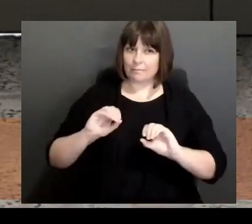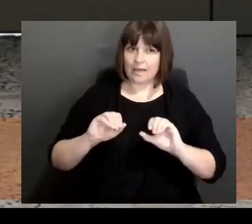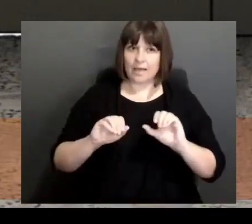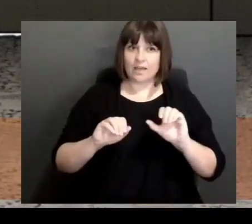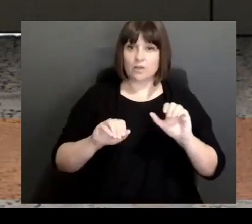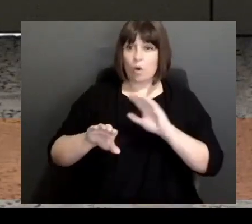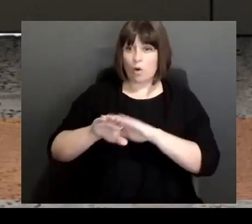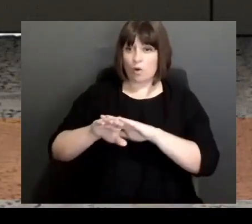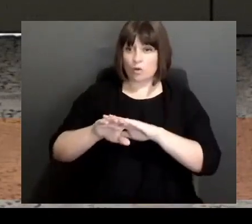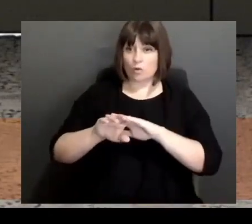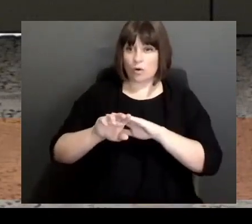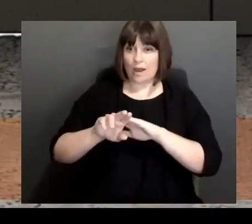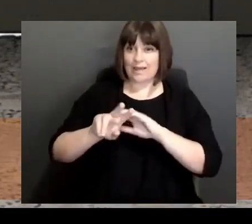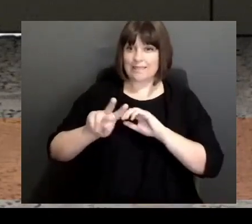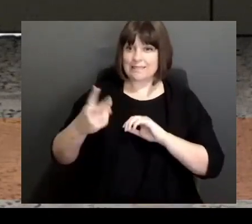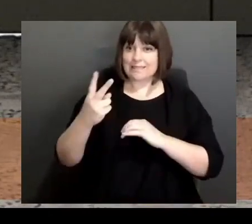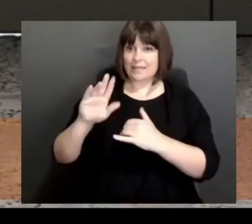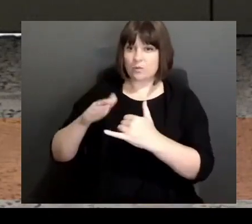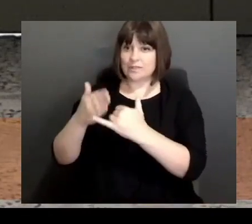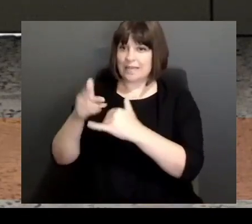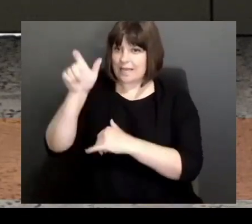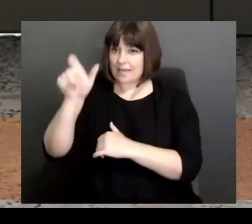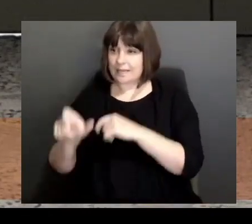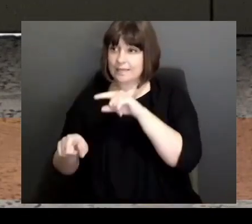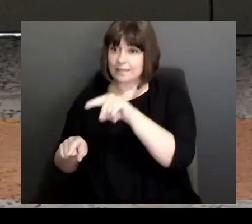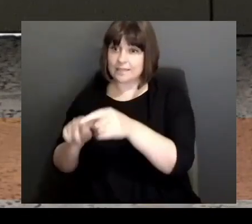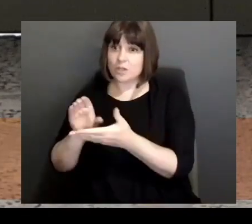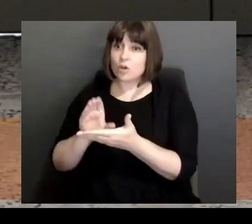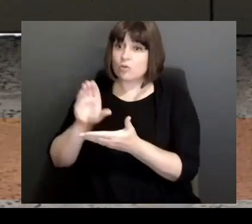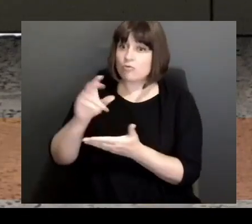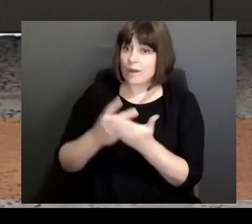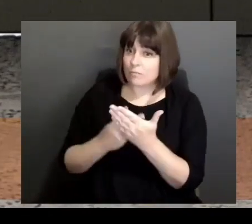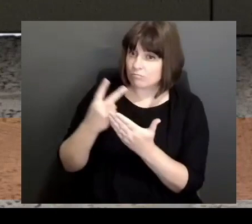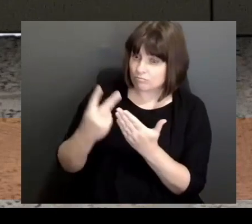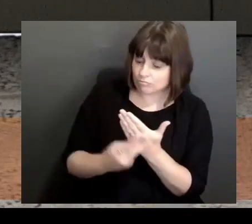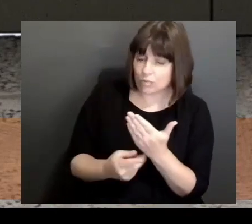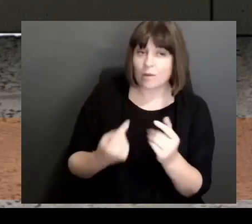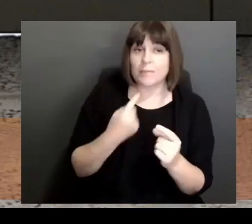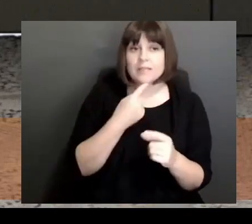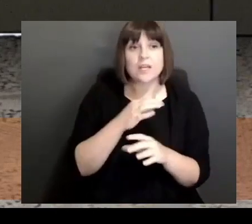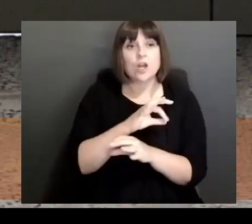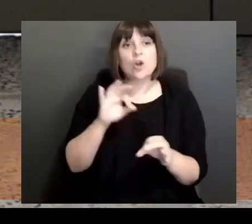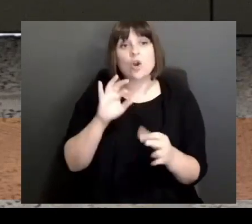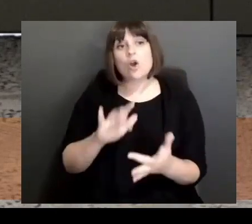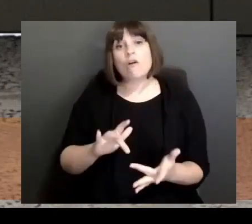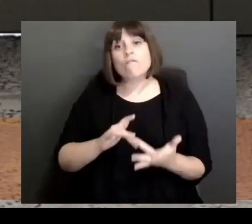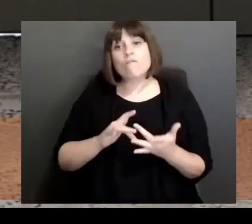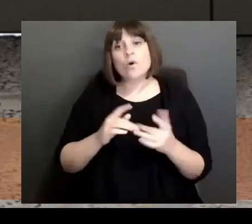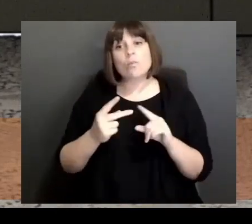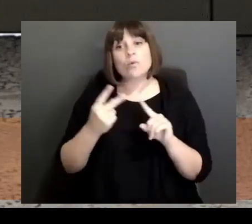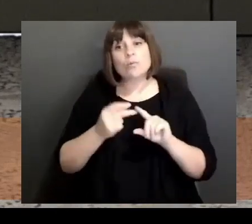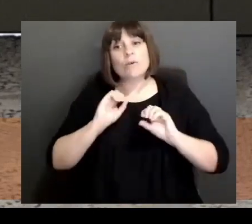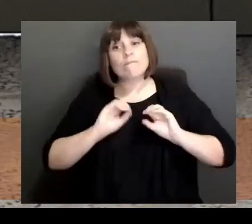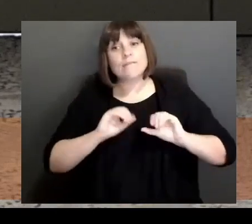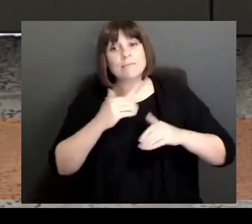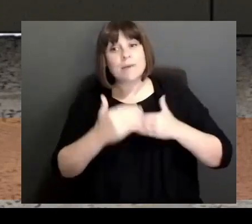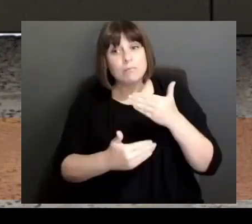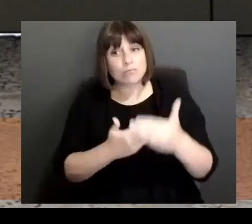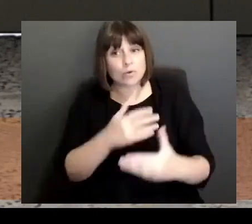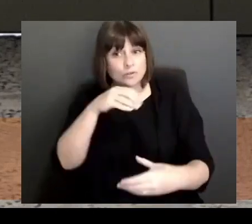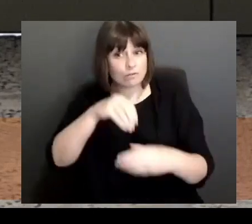right. Due to this being a grant program, no formal review or feedback process has been undertaken of that program,